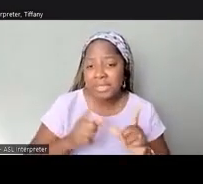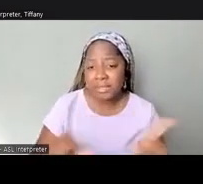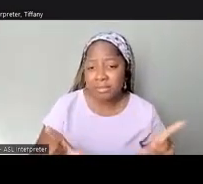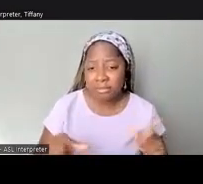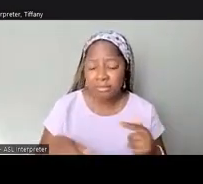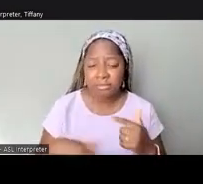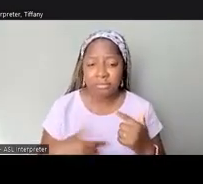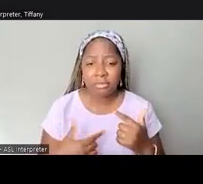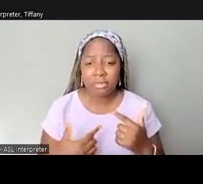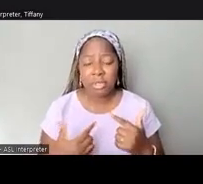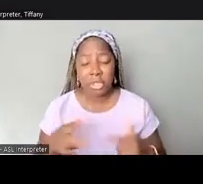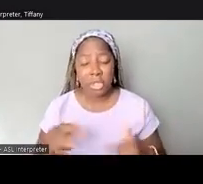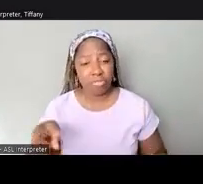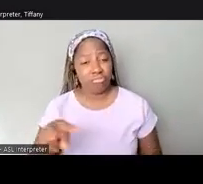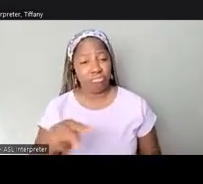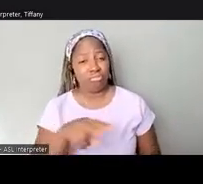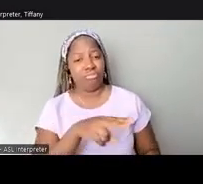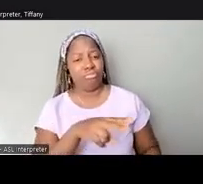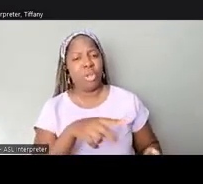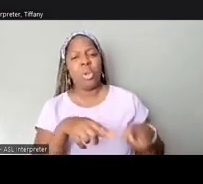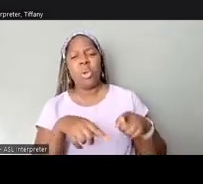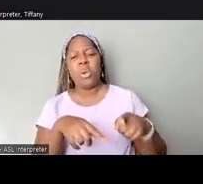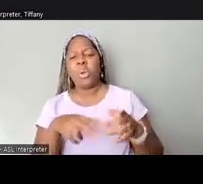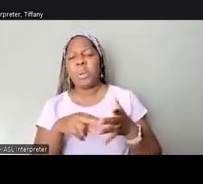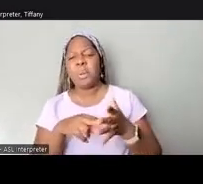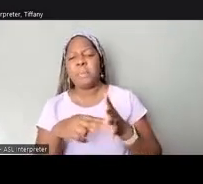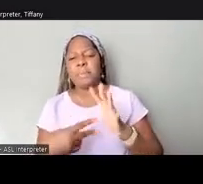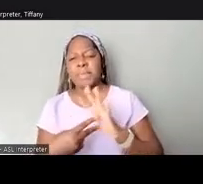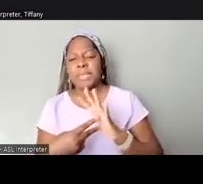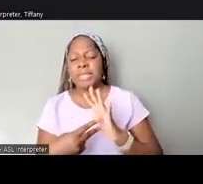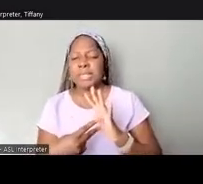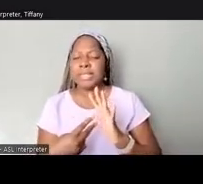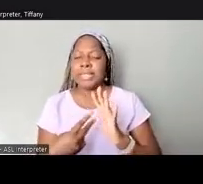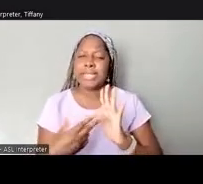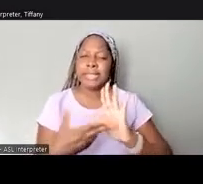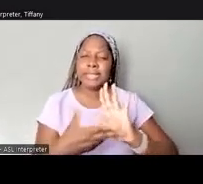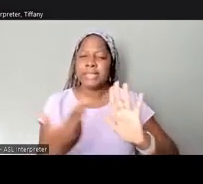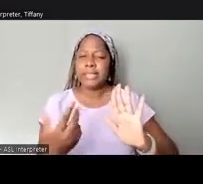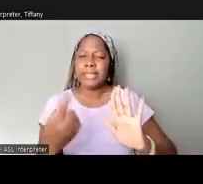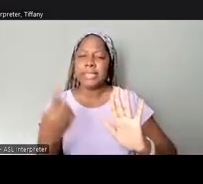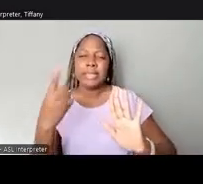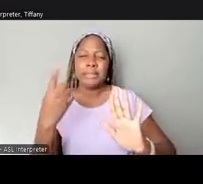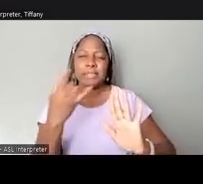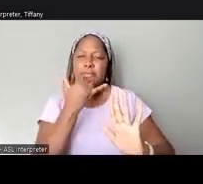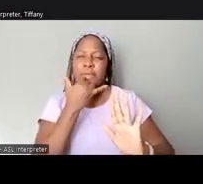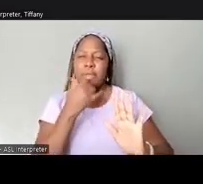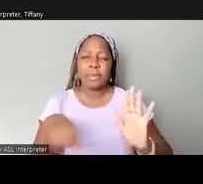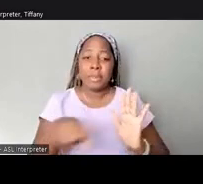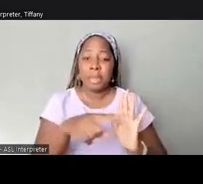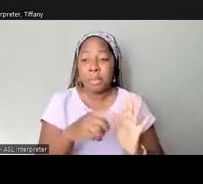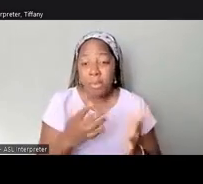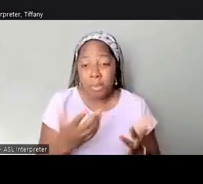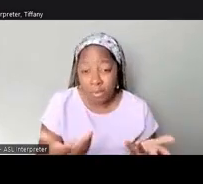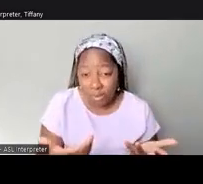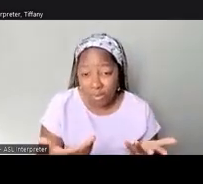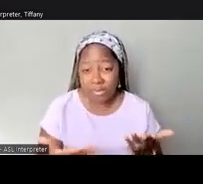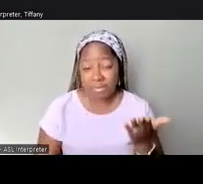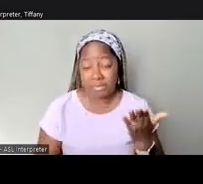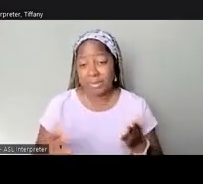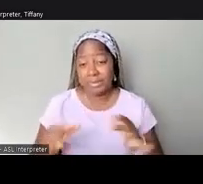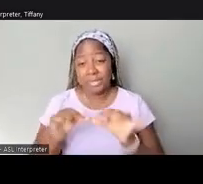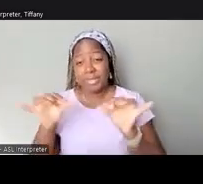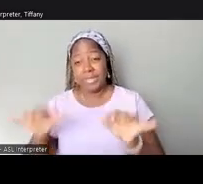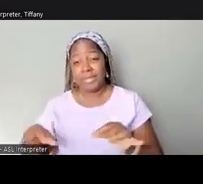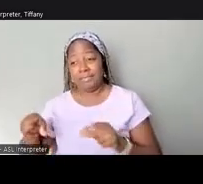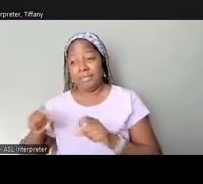it's either there's something about these people that makes them need services, or that the system that we live in is broken. And